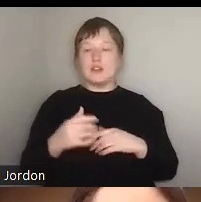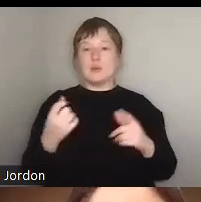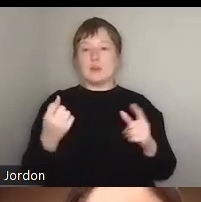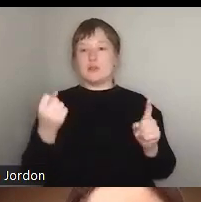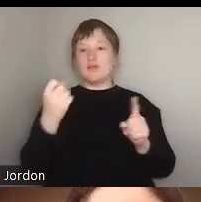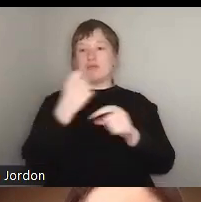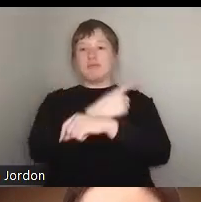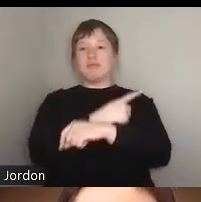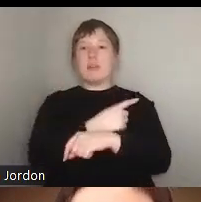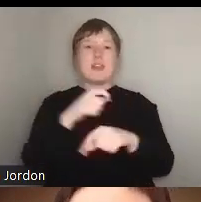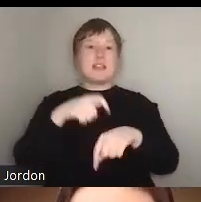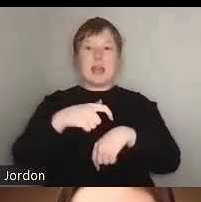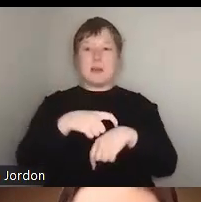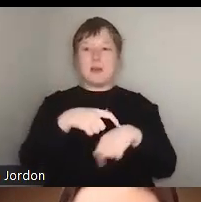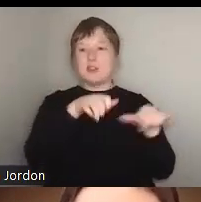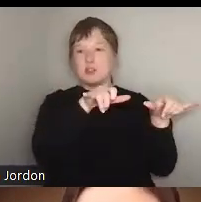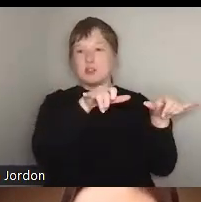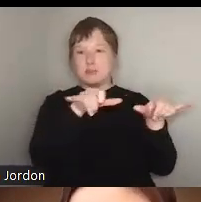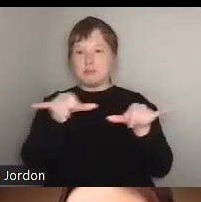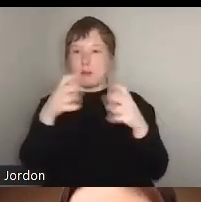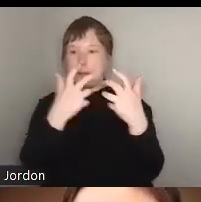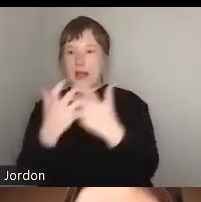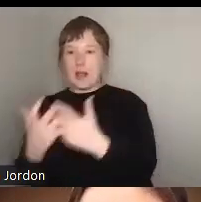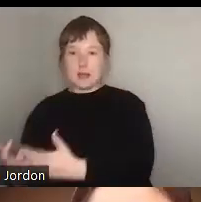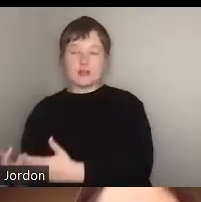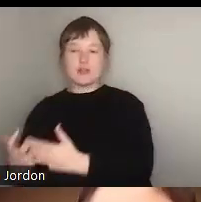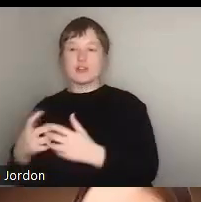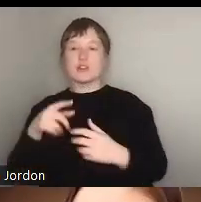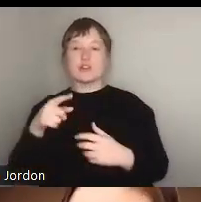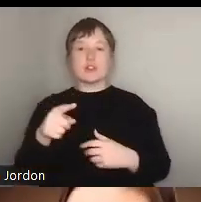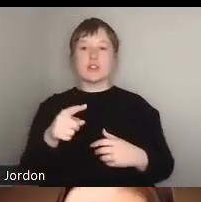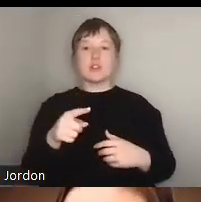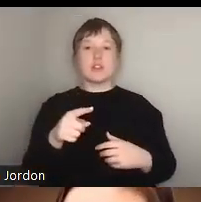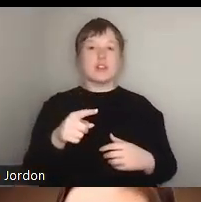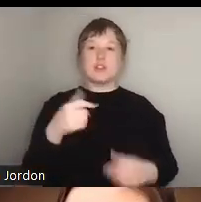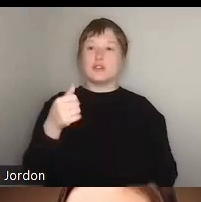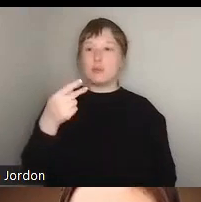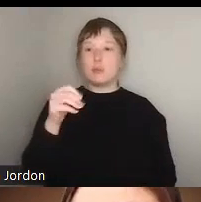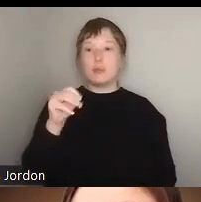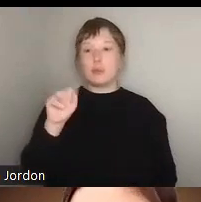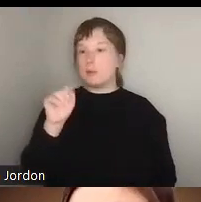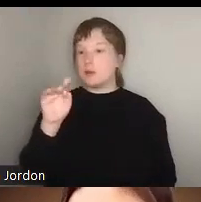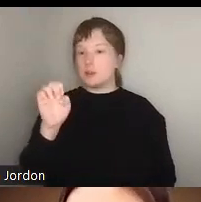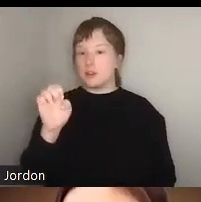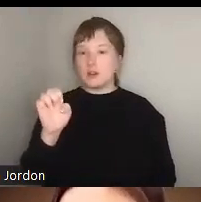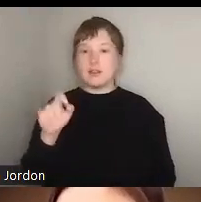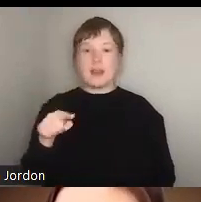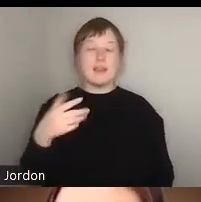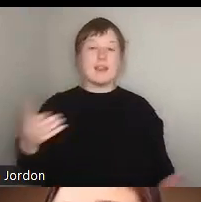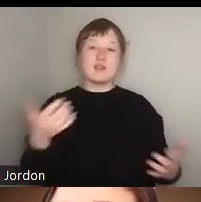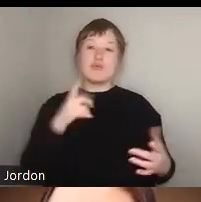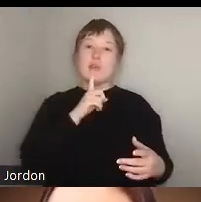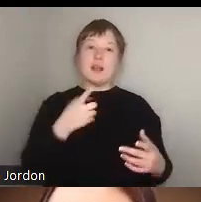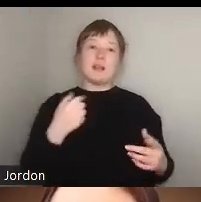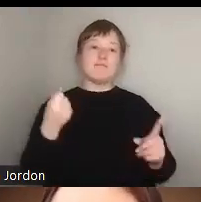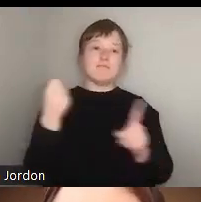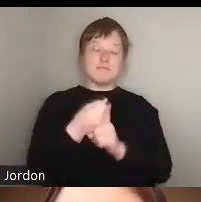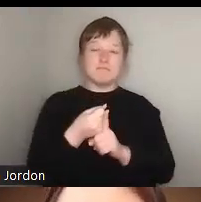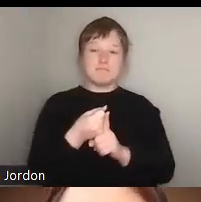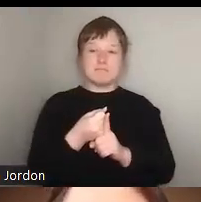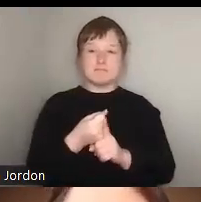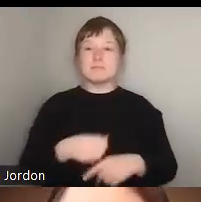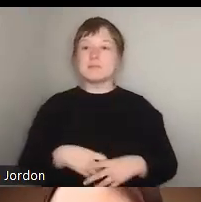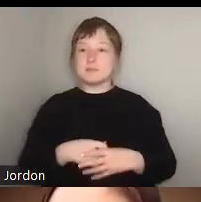and the timing sort of lined up. And so yeah, she was incredibly premature, and those things really do have an effect. The